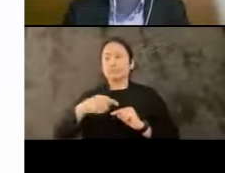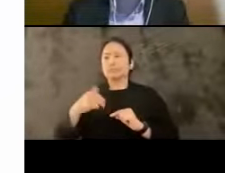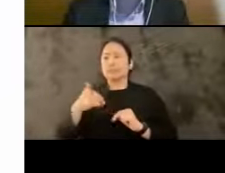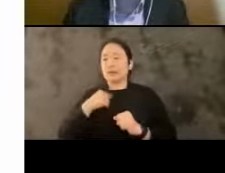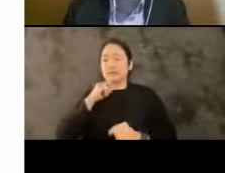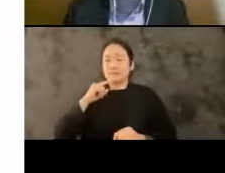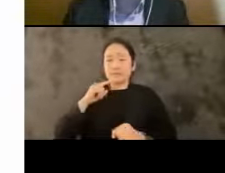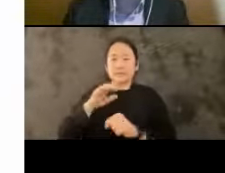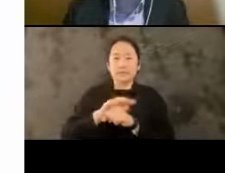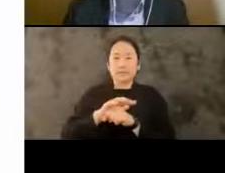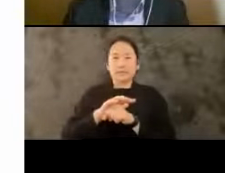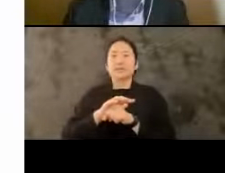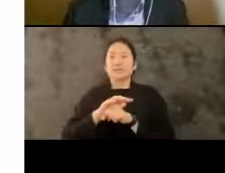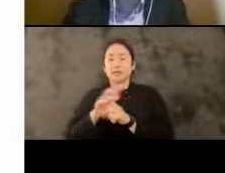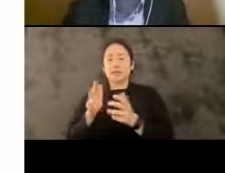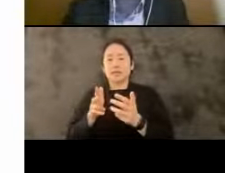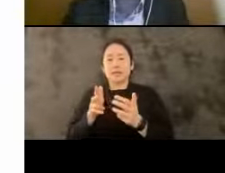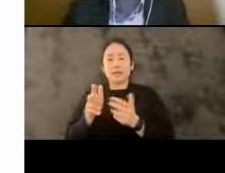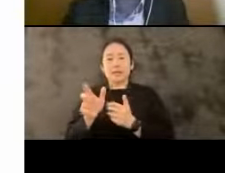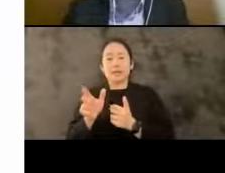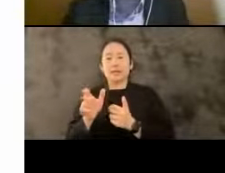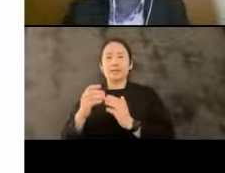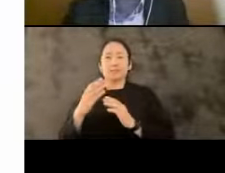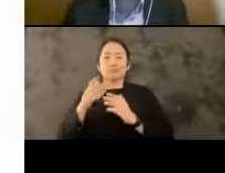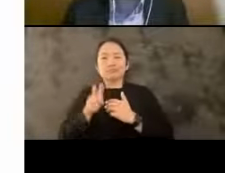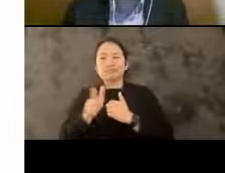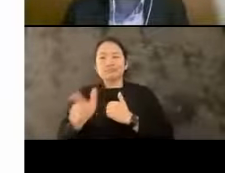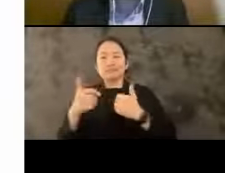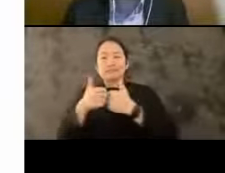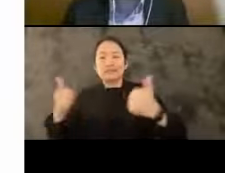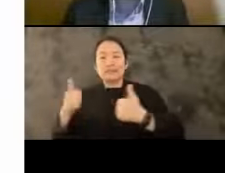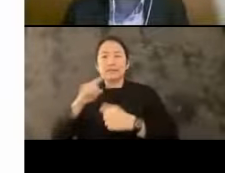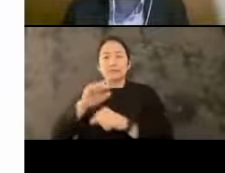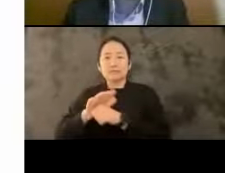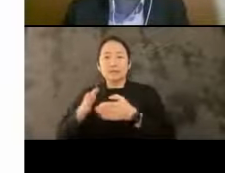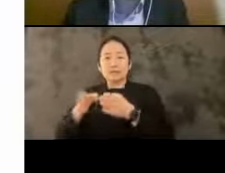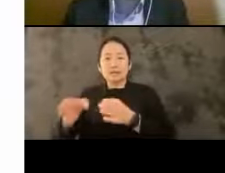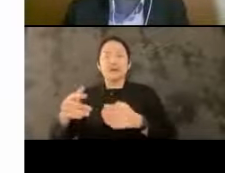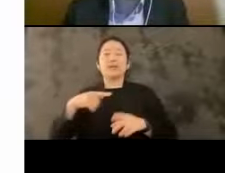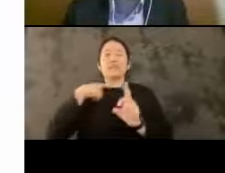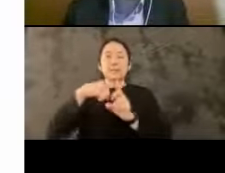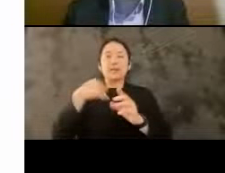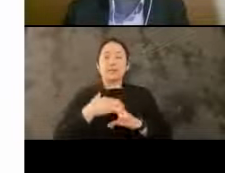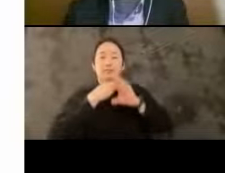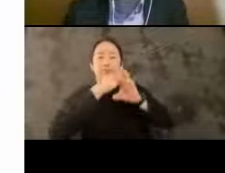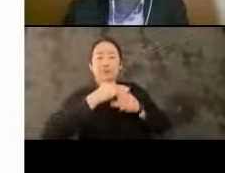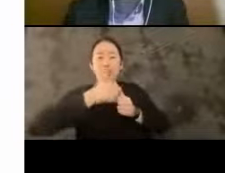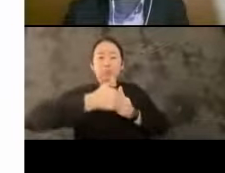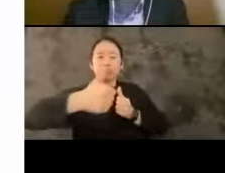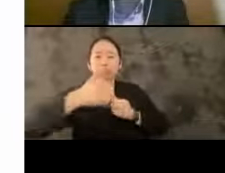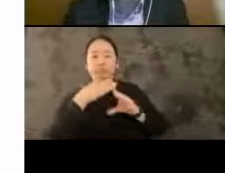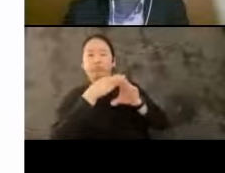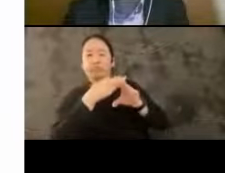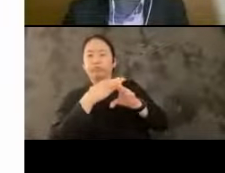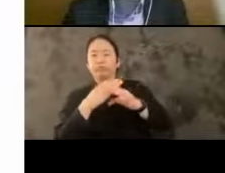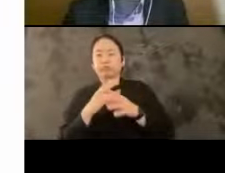lane separation. So some sort of barrier in between that transit lane and the traffic lane. So that kind of